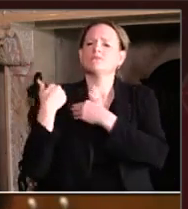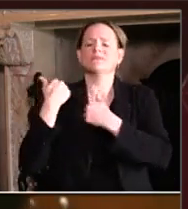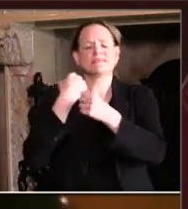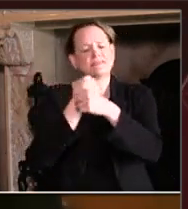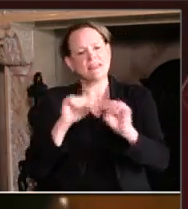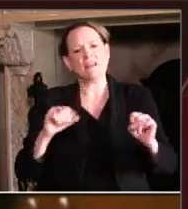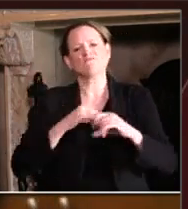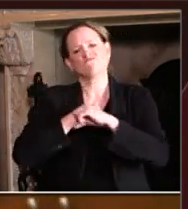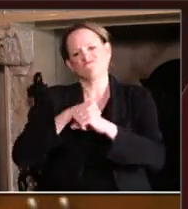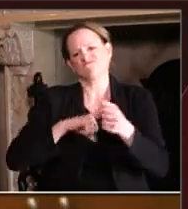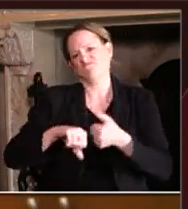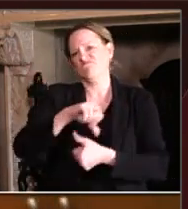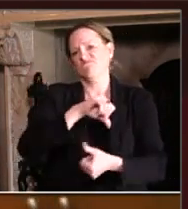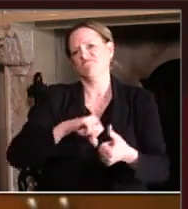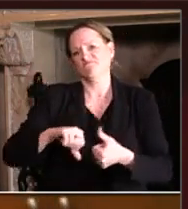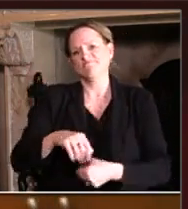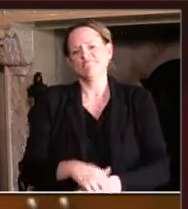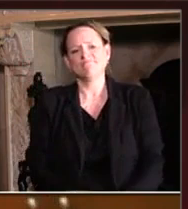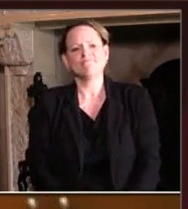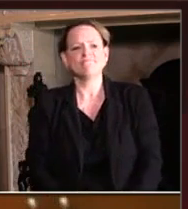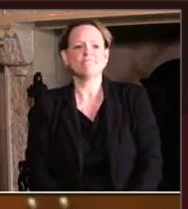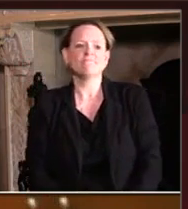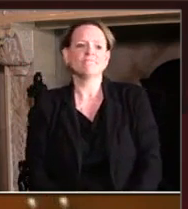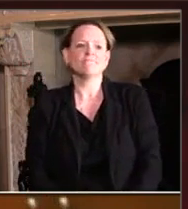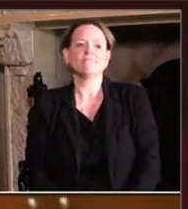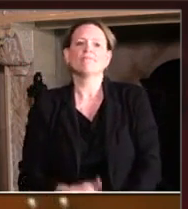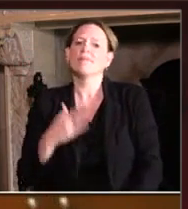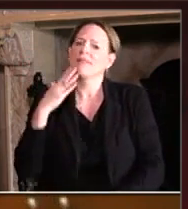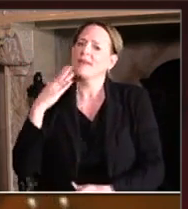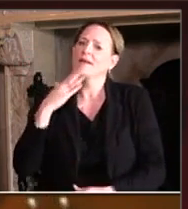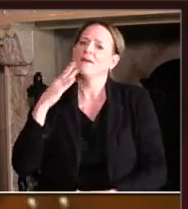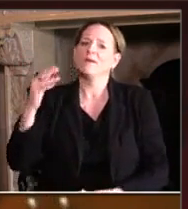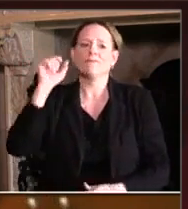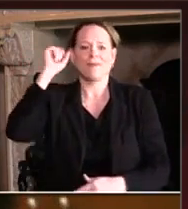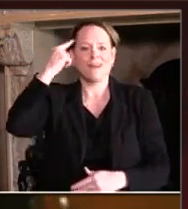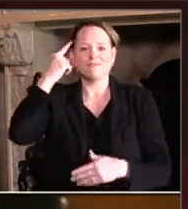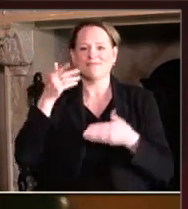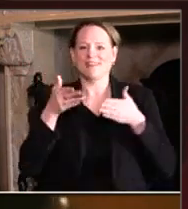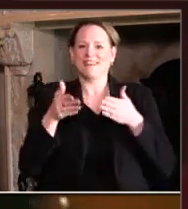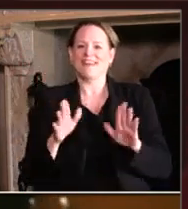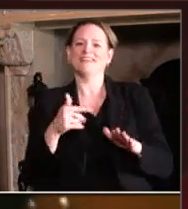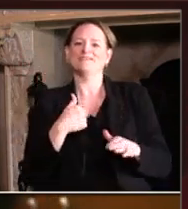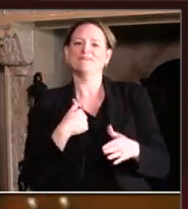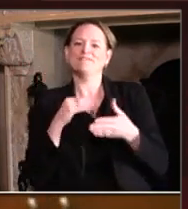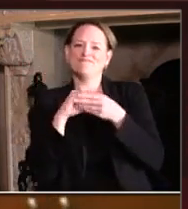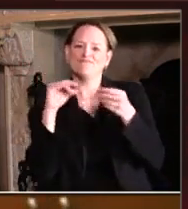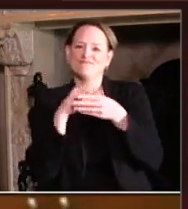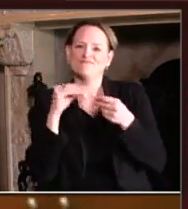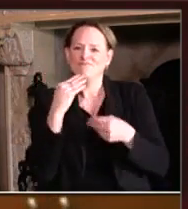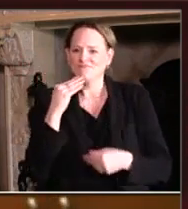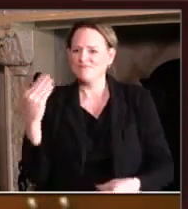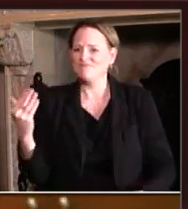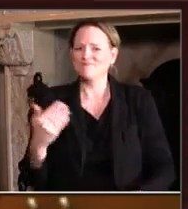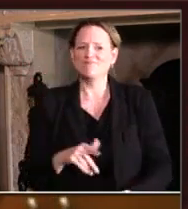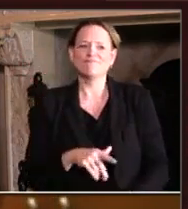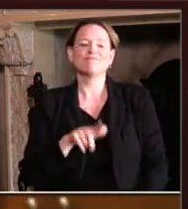to share just a small aspect of my journey. I will now turn over the discussion to Secretary Designee